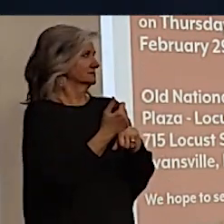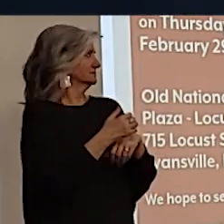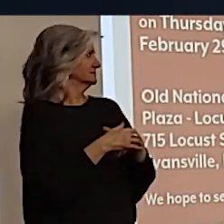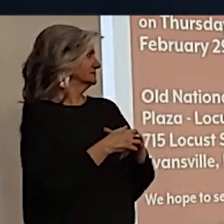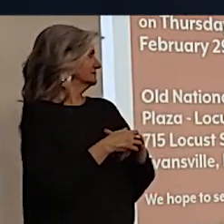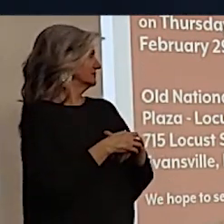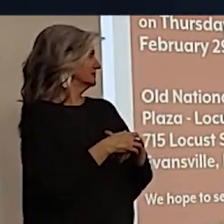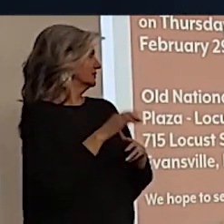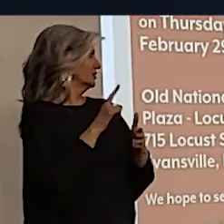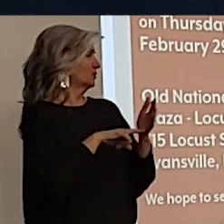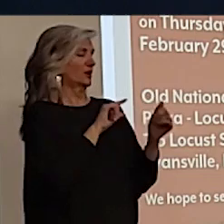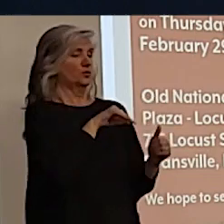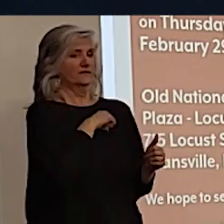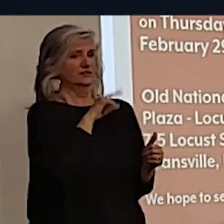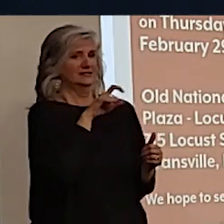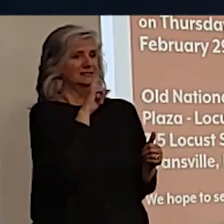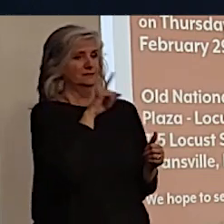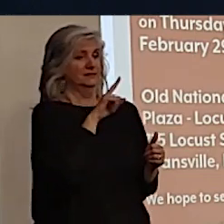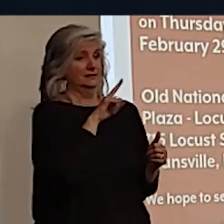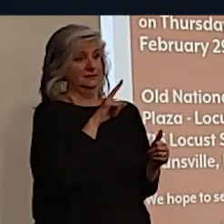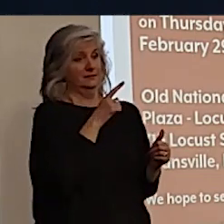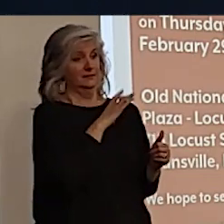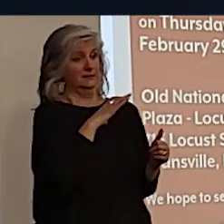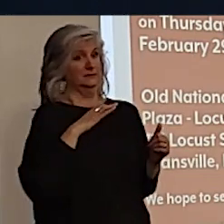what qualifications you need to be a commissioner.